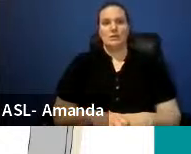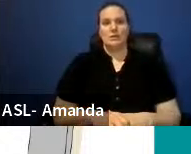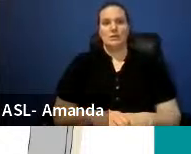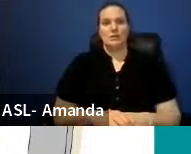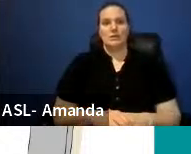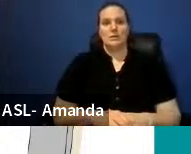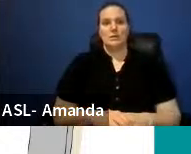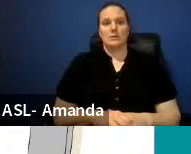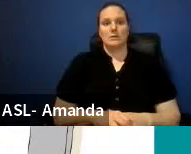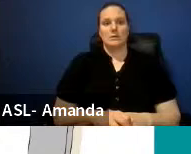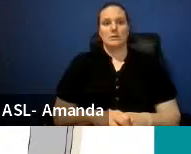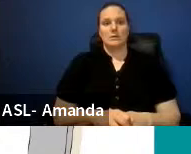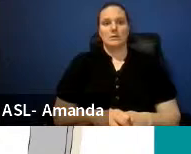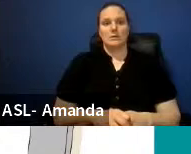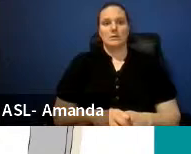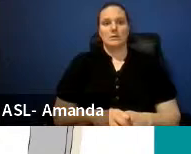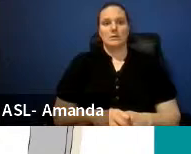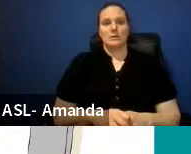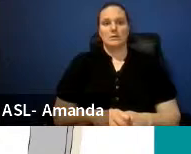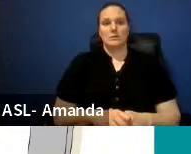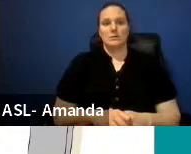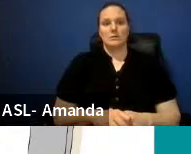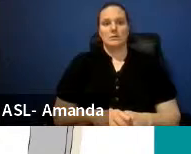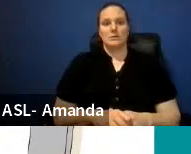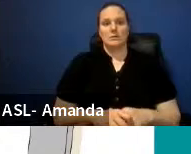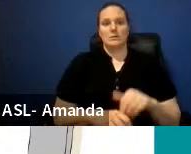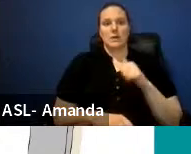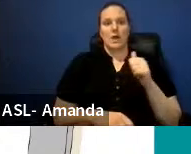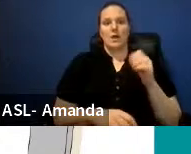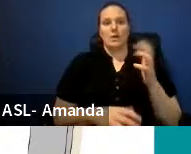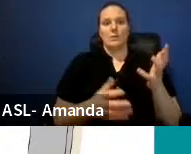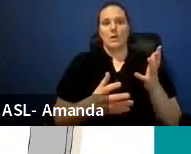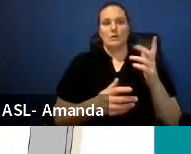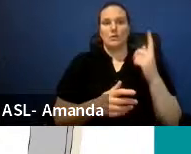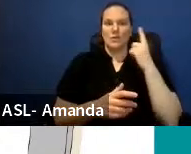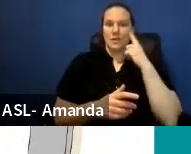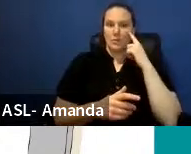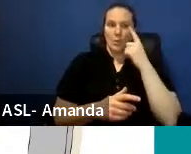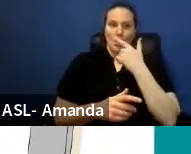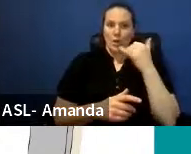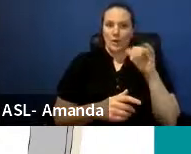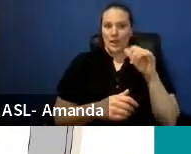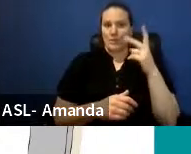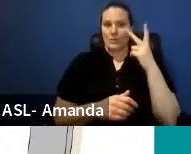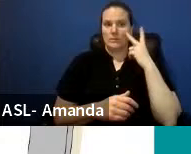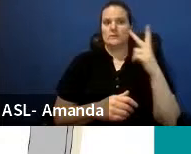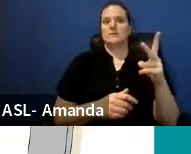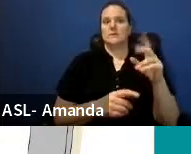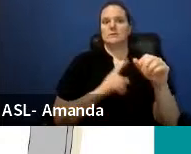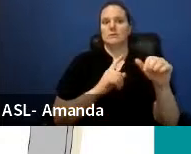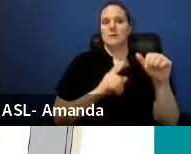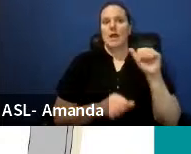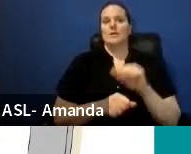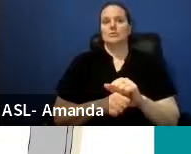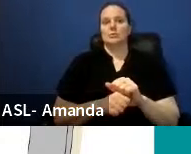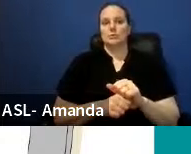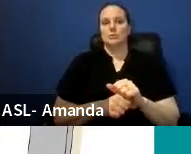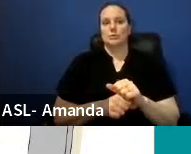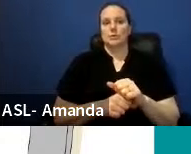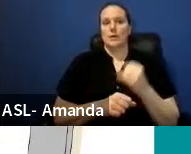your nice drawings of what you think it's going to look like. But I want to see the actual thing if I can. That's